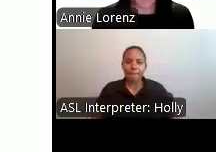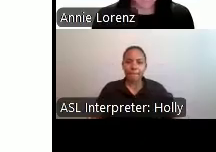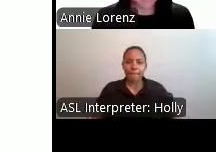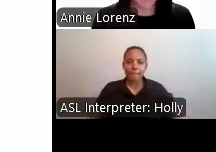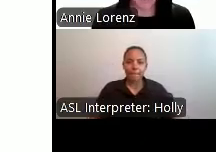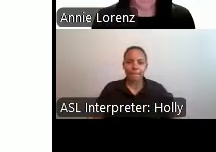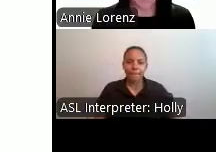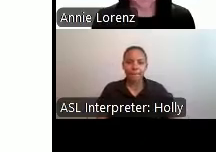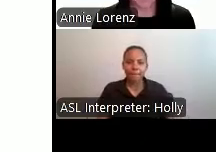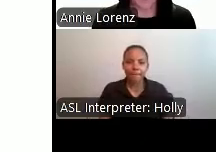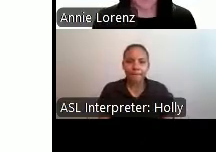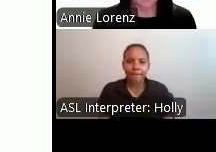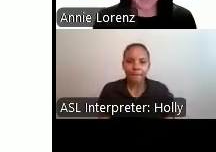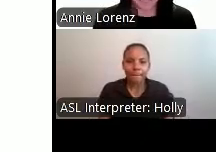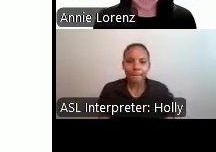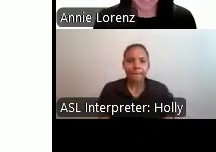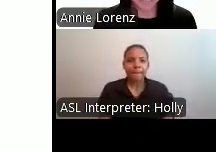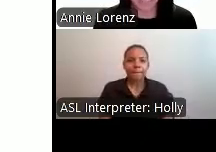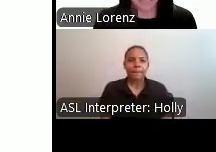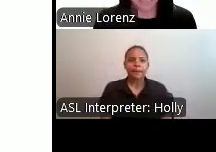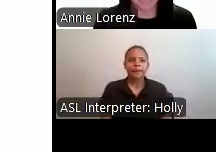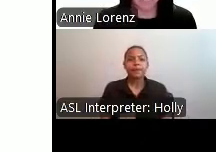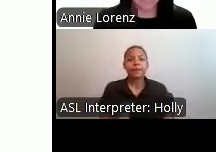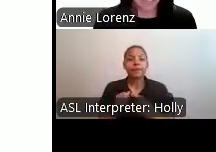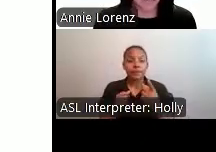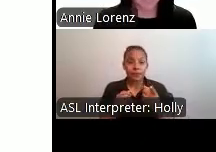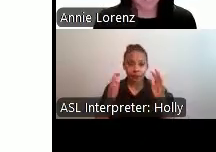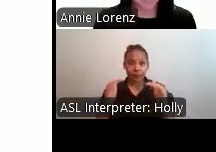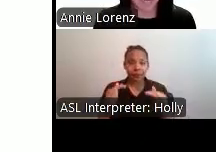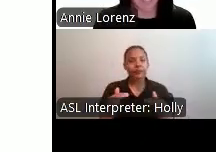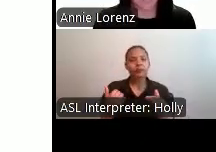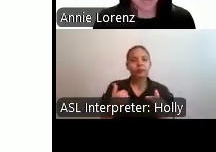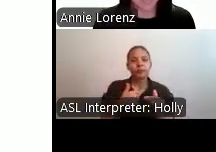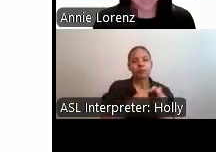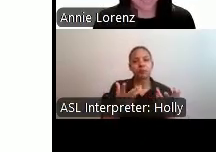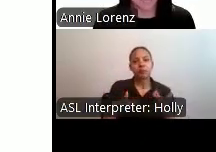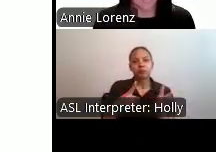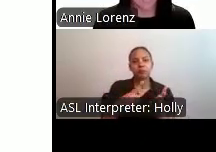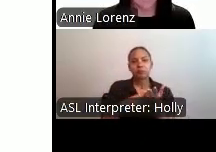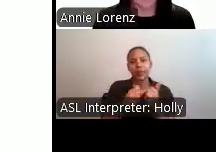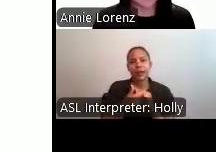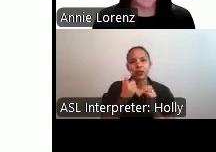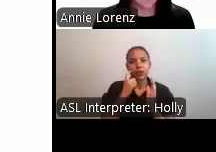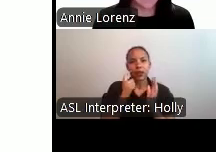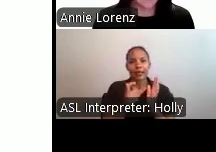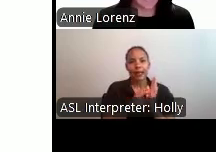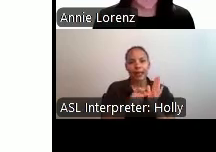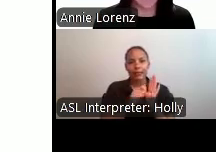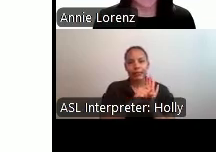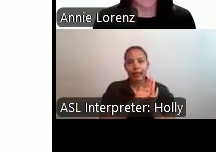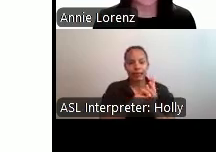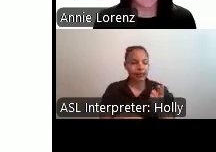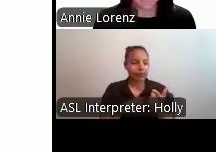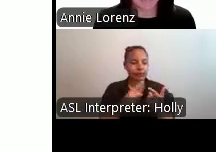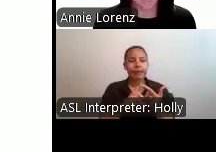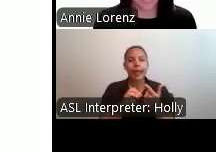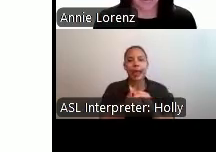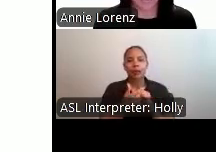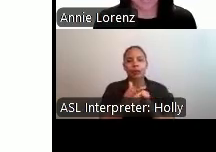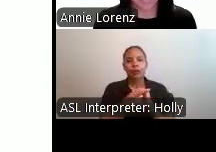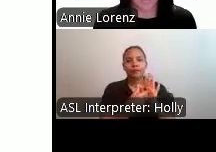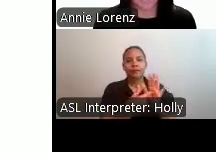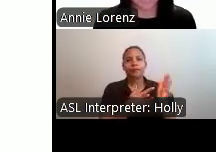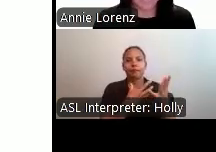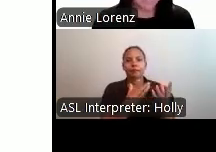So now that we've talked about how to recognize signs and how to respond with empathy, let's focus on how to offer effective